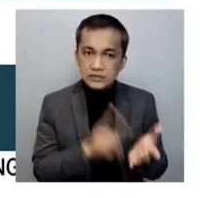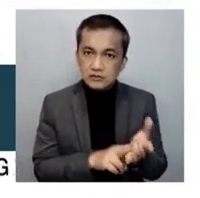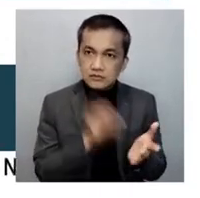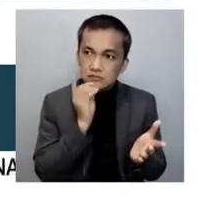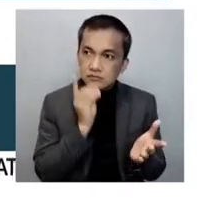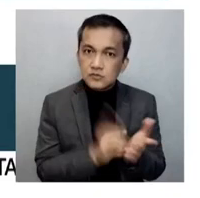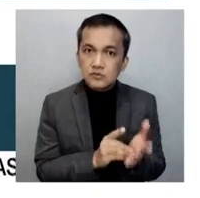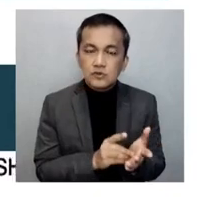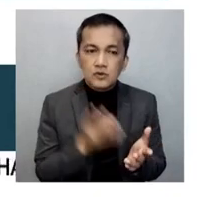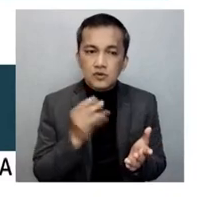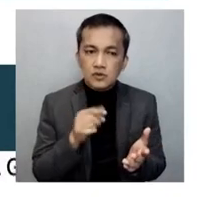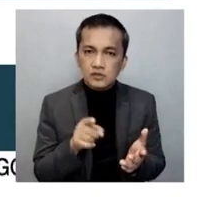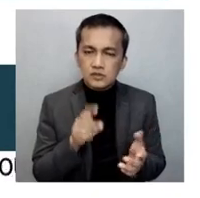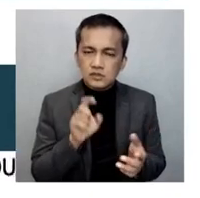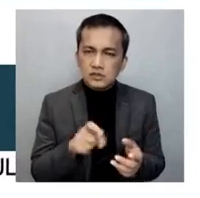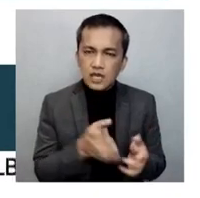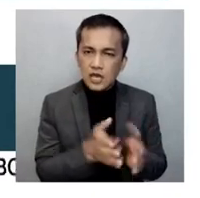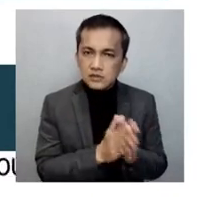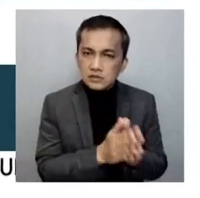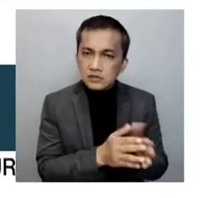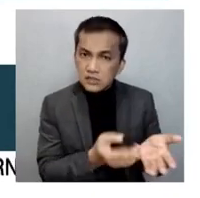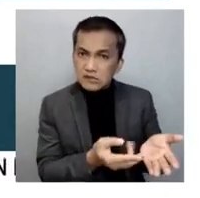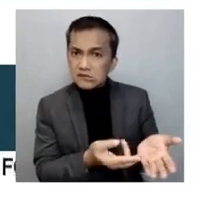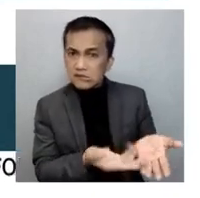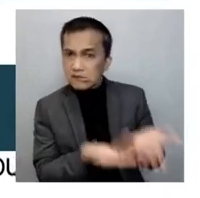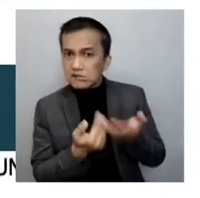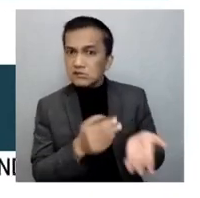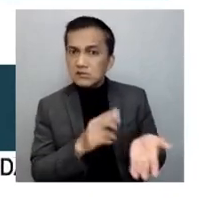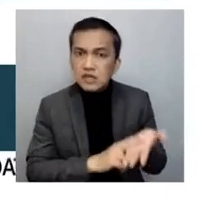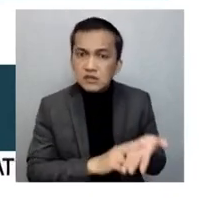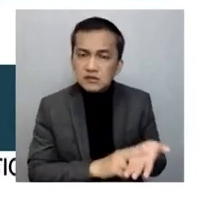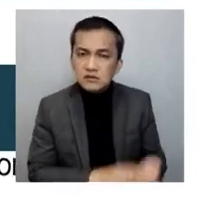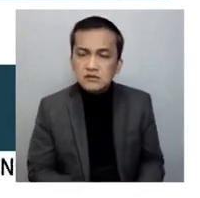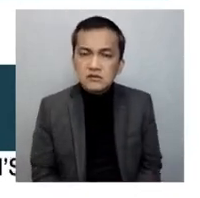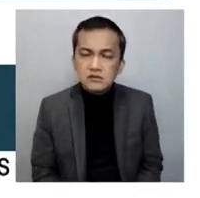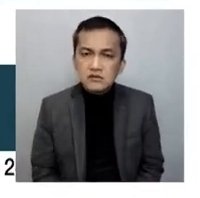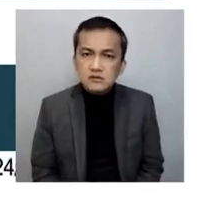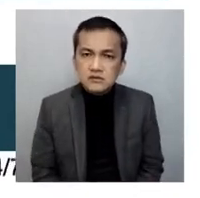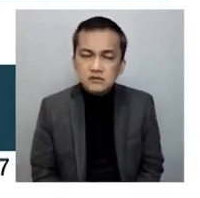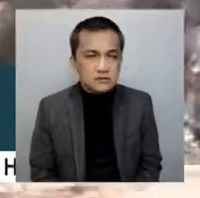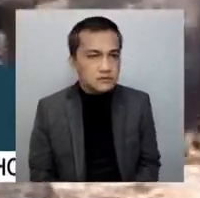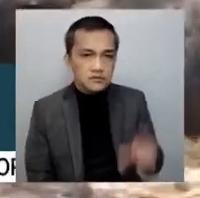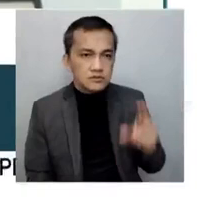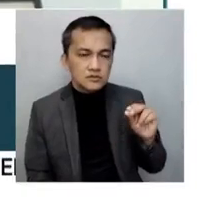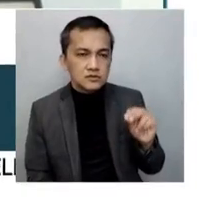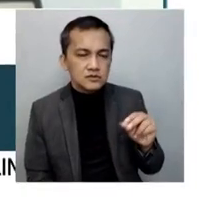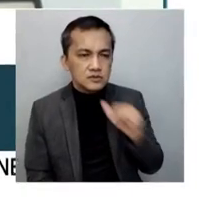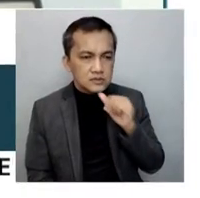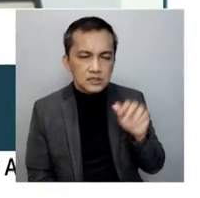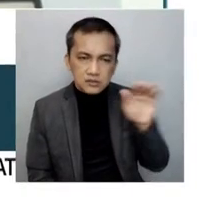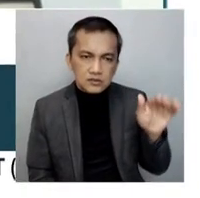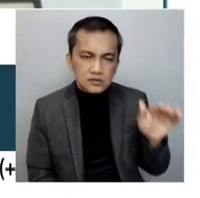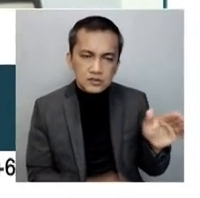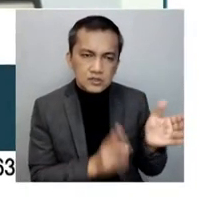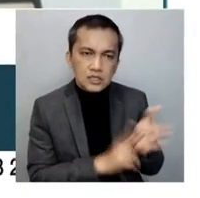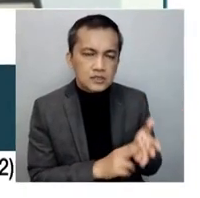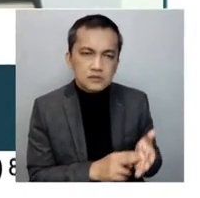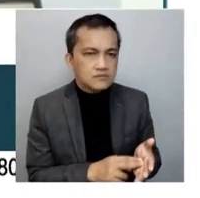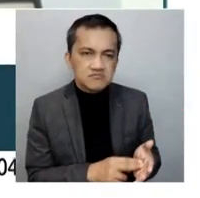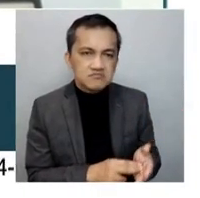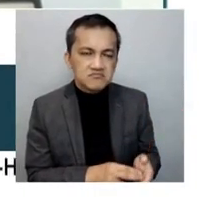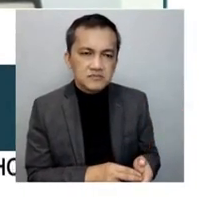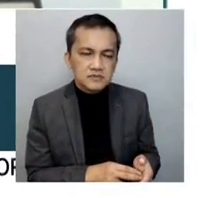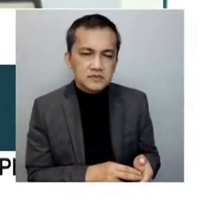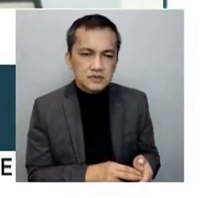then why did you have to ask her to sign it? Ma'am, no, ma'am. I did not call her to sign it. Let